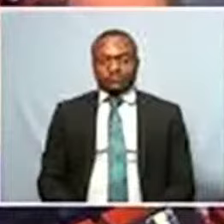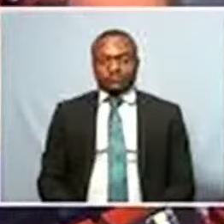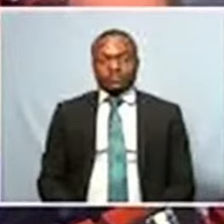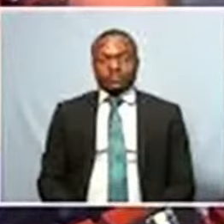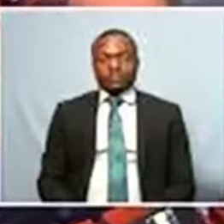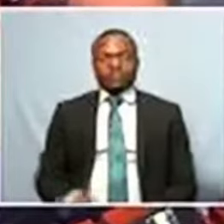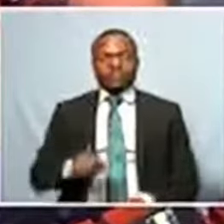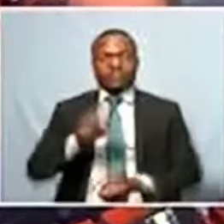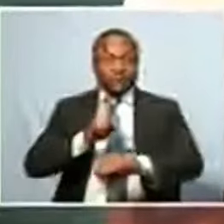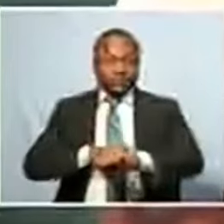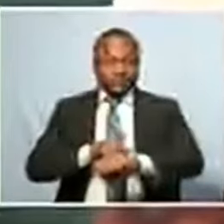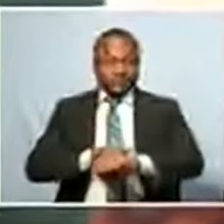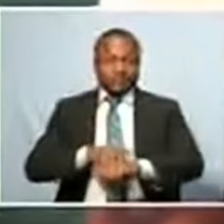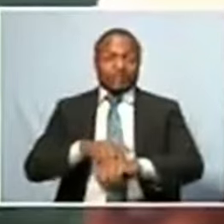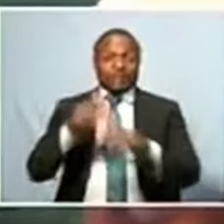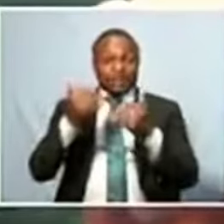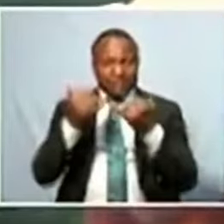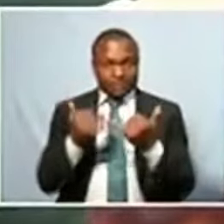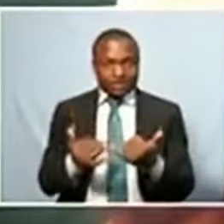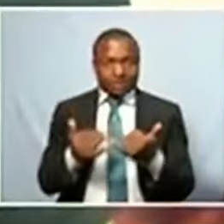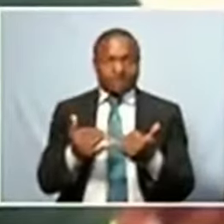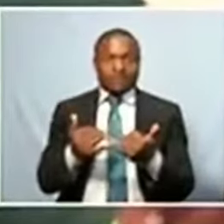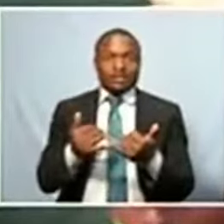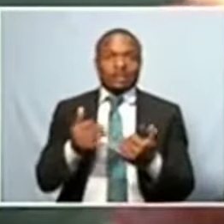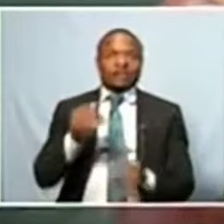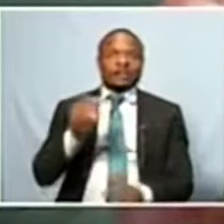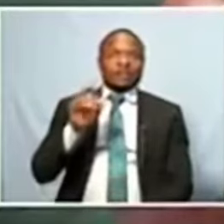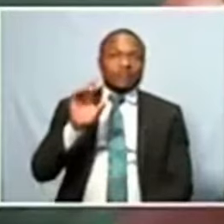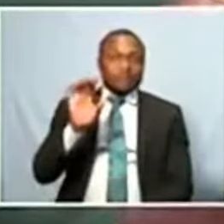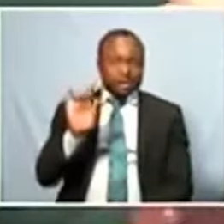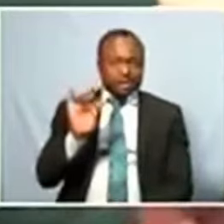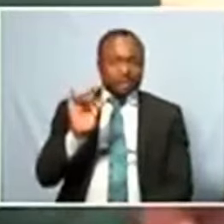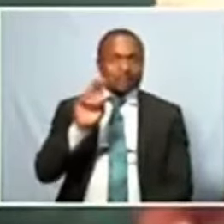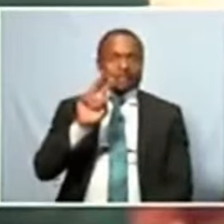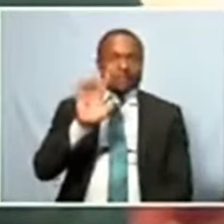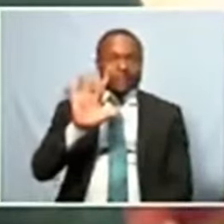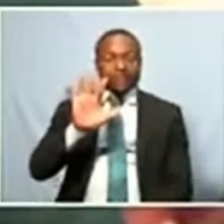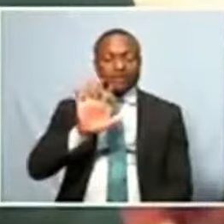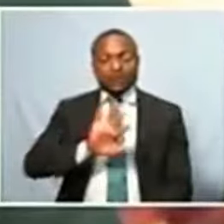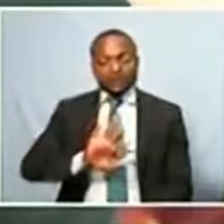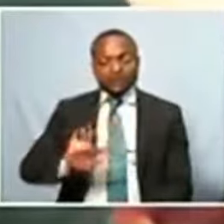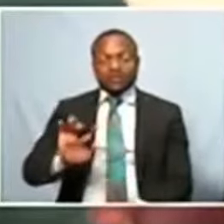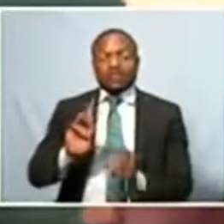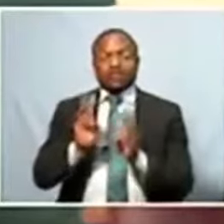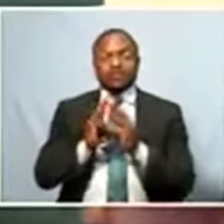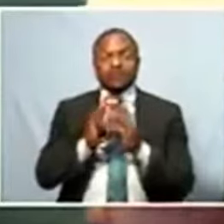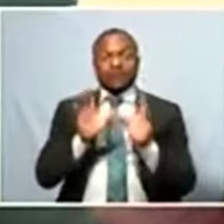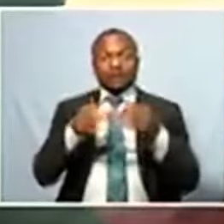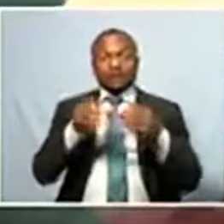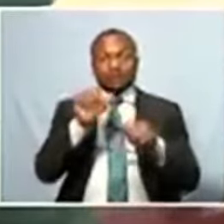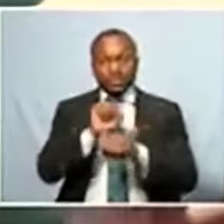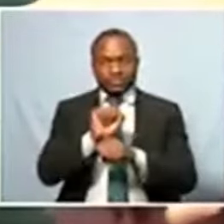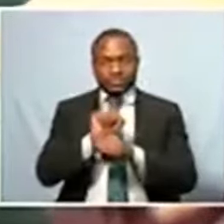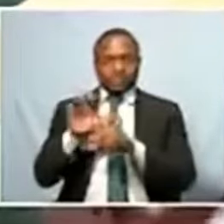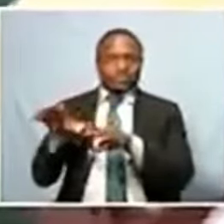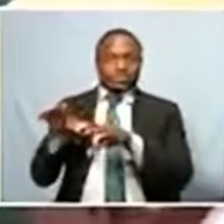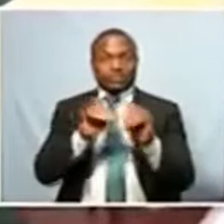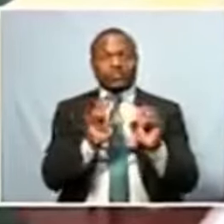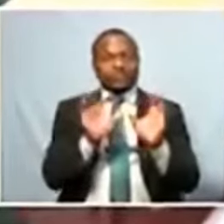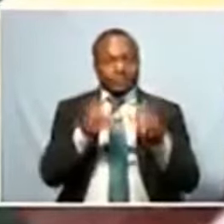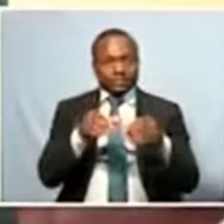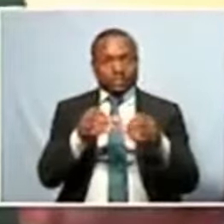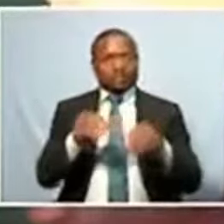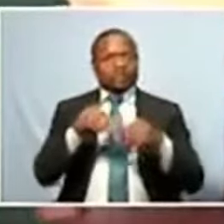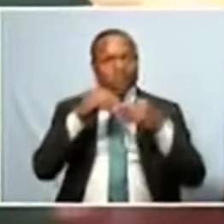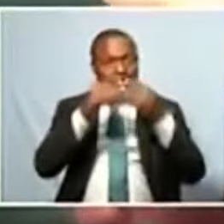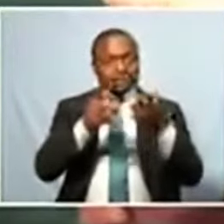As the time is now past 18:25, I interrupt proceedings. At committee work stands adjourned. The Committee of